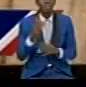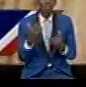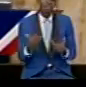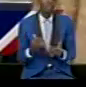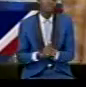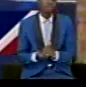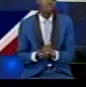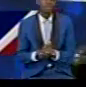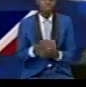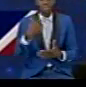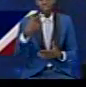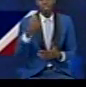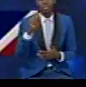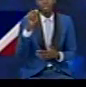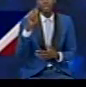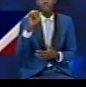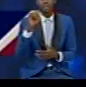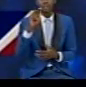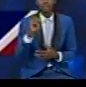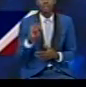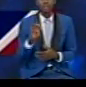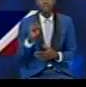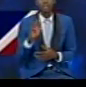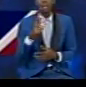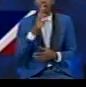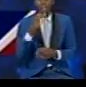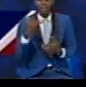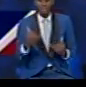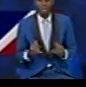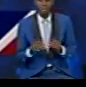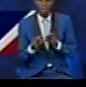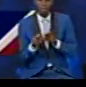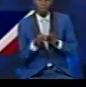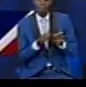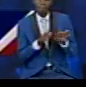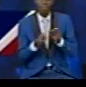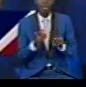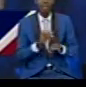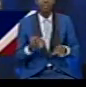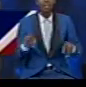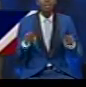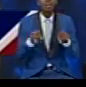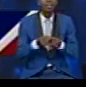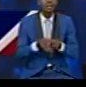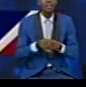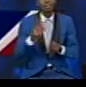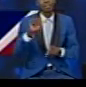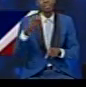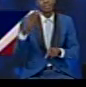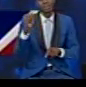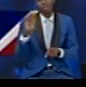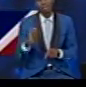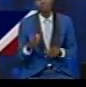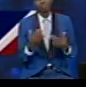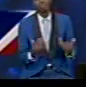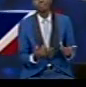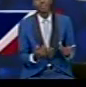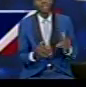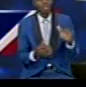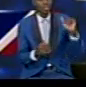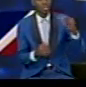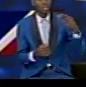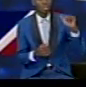those Galatians were now acting and talking and behaving like Ahab. Ahab